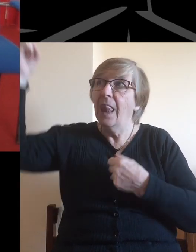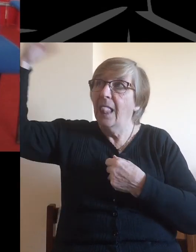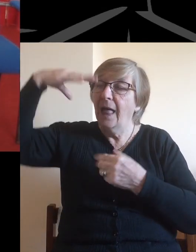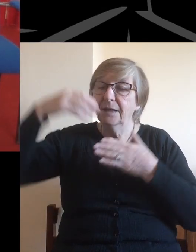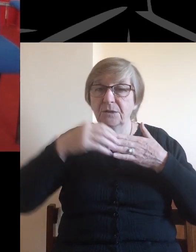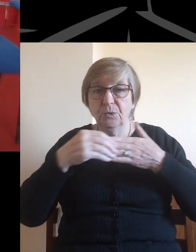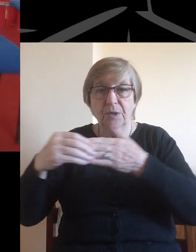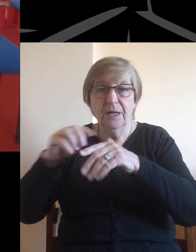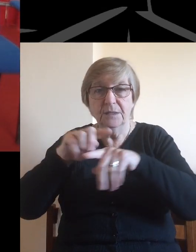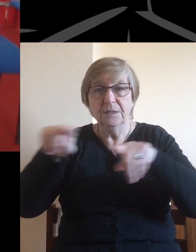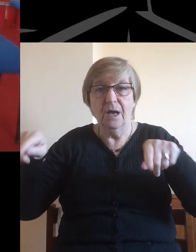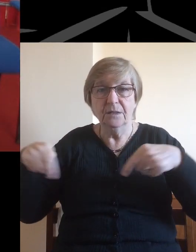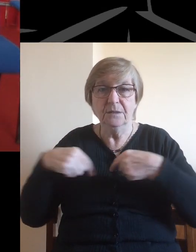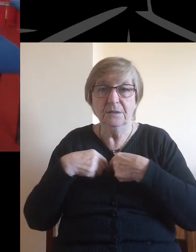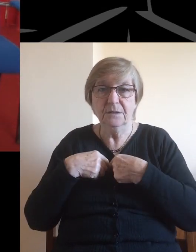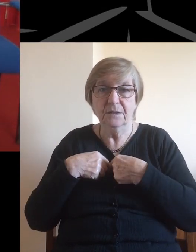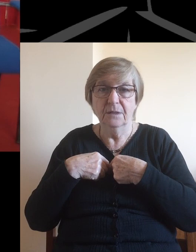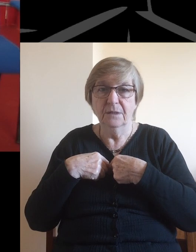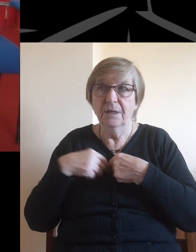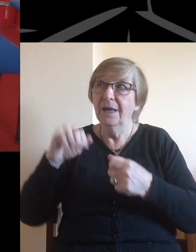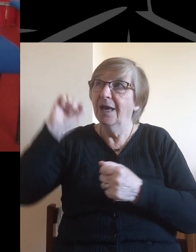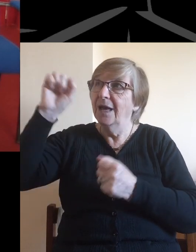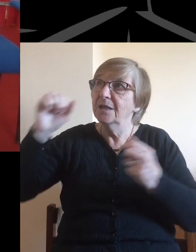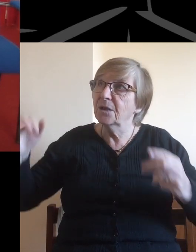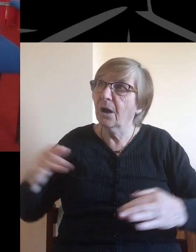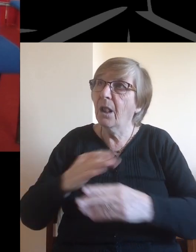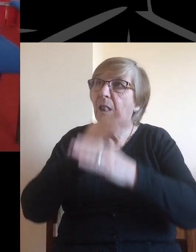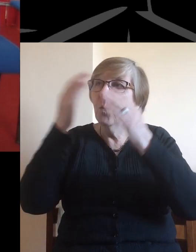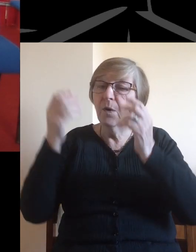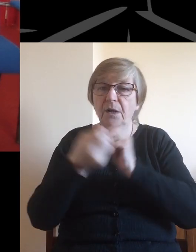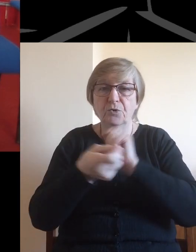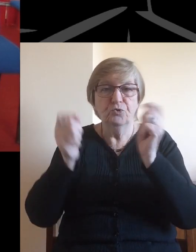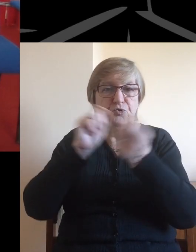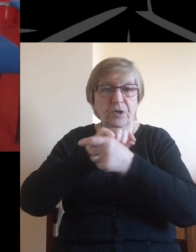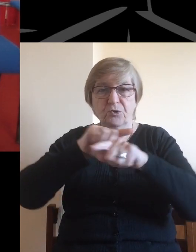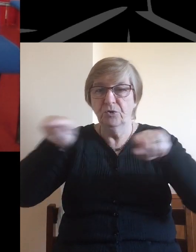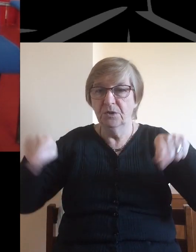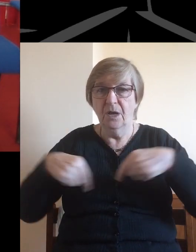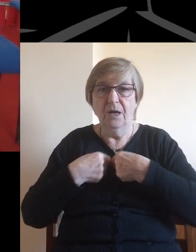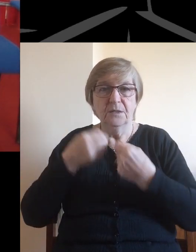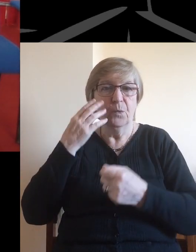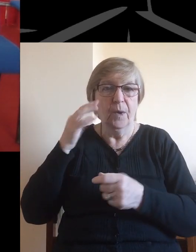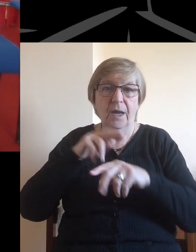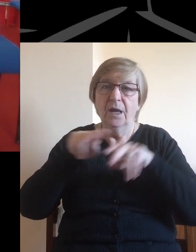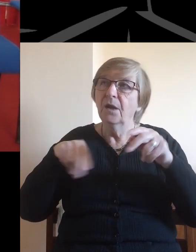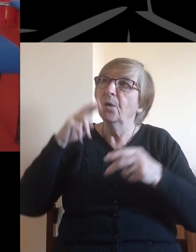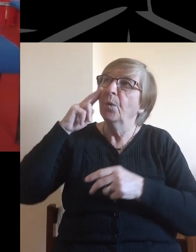Jesus is the radiance of God, whose glory transforms us as we gaze upon him.